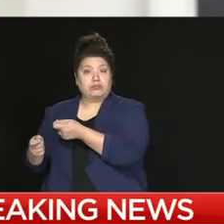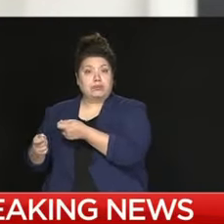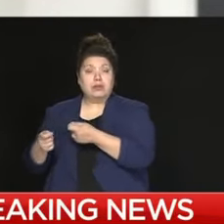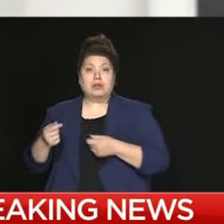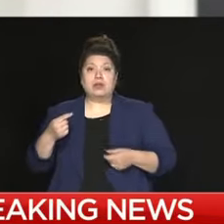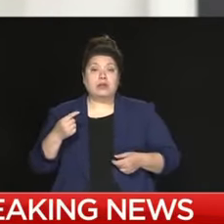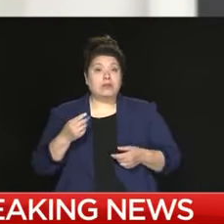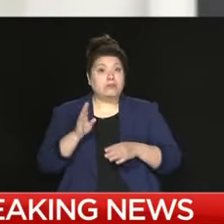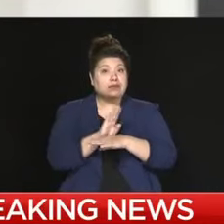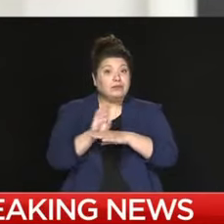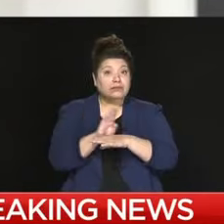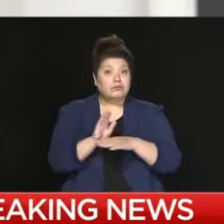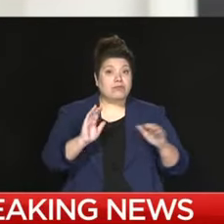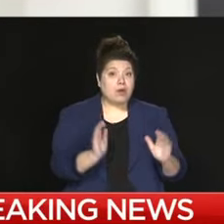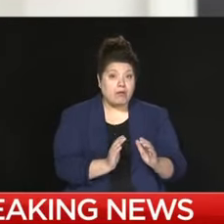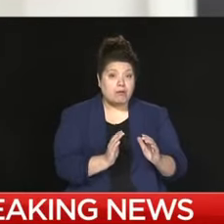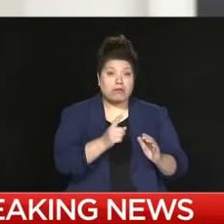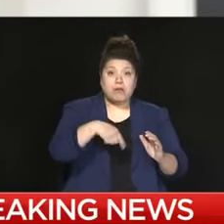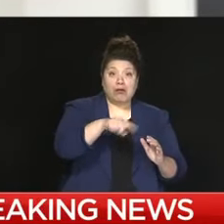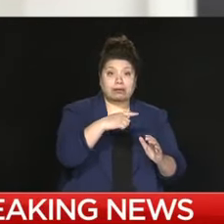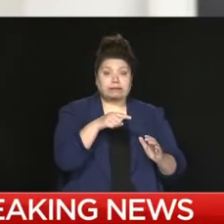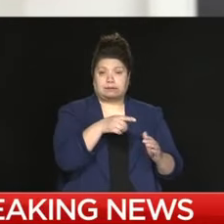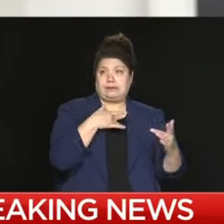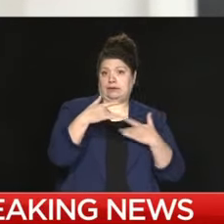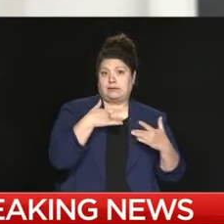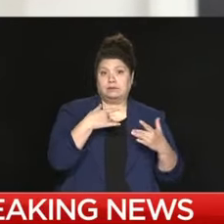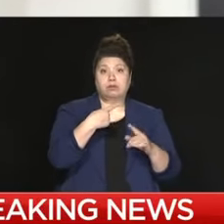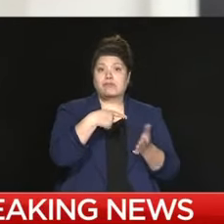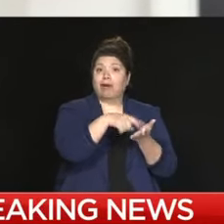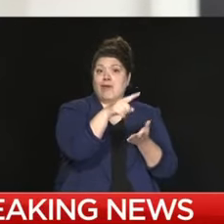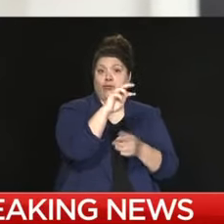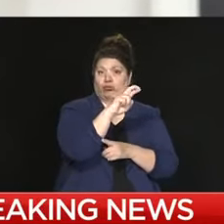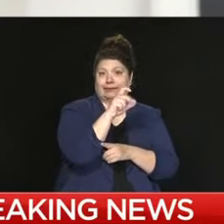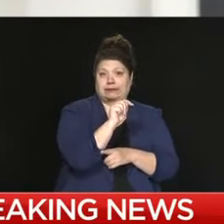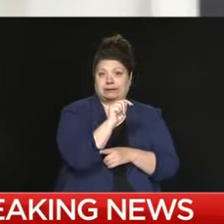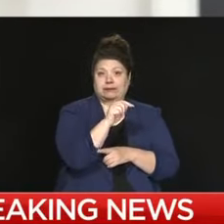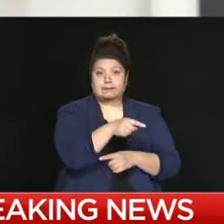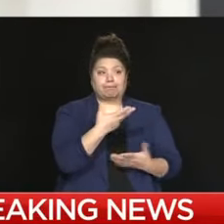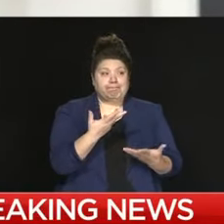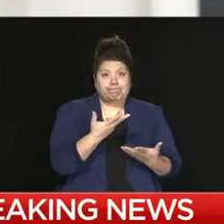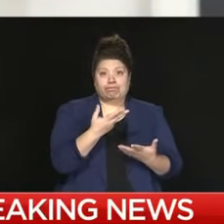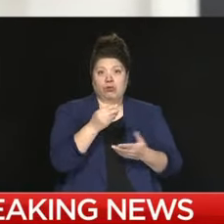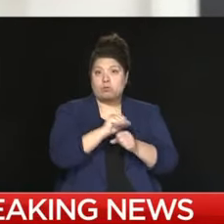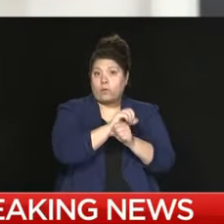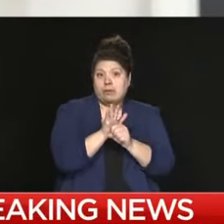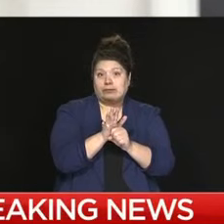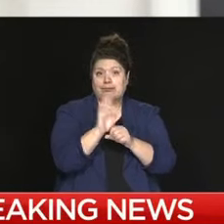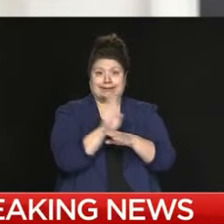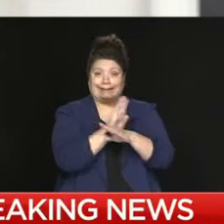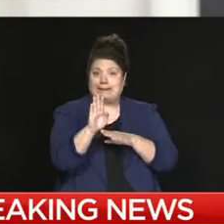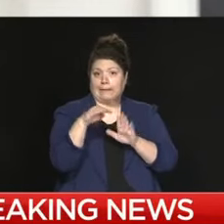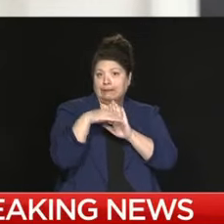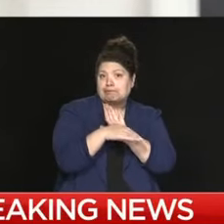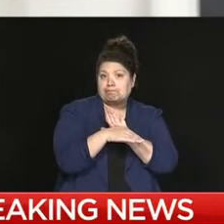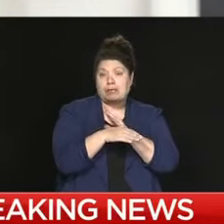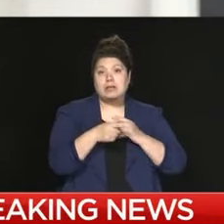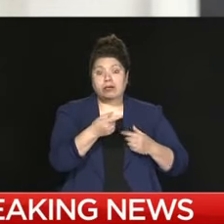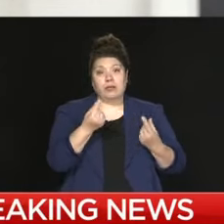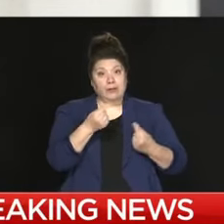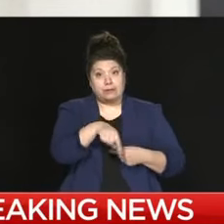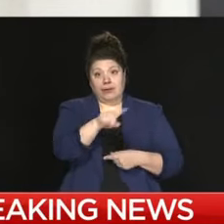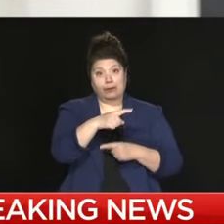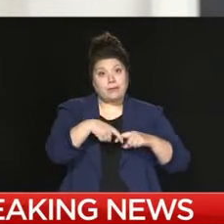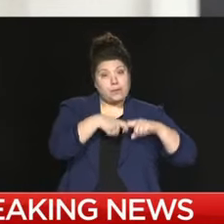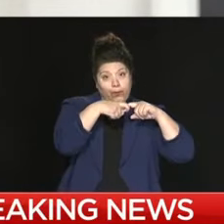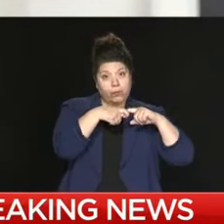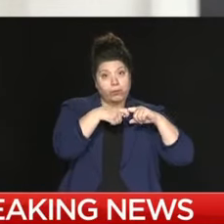is that small businesses are having trouble making rent because of COVID-19. If you've had to close up shop because of